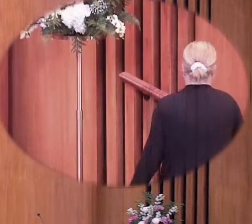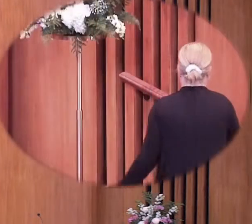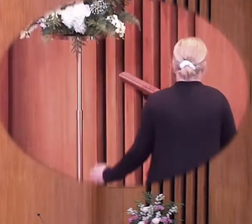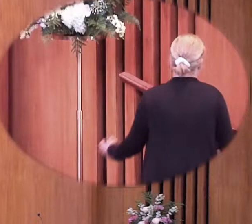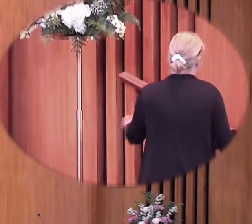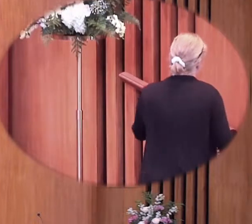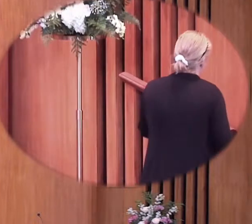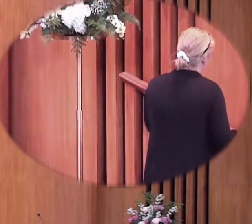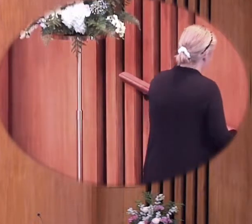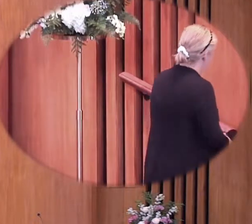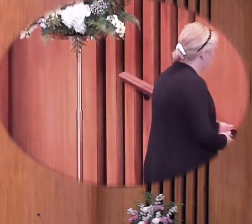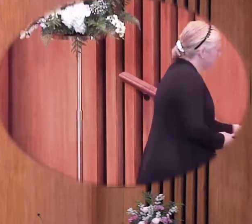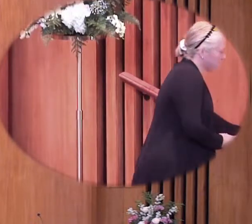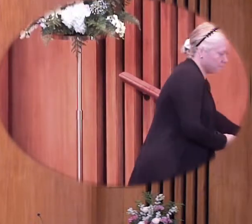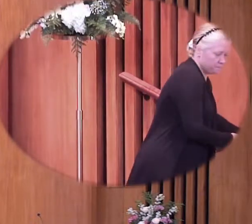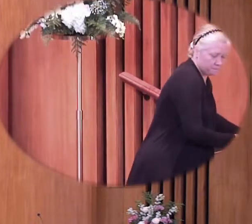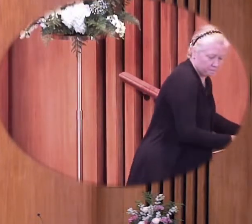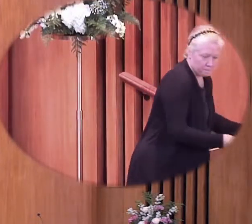Let us pray.